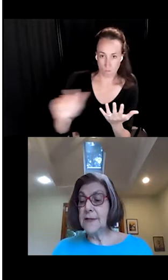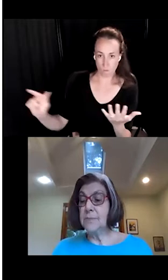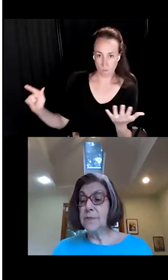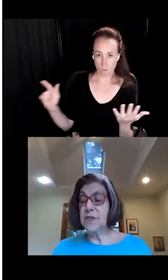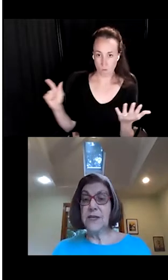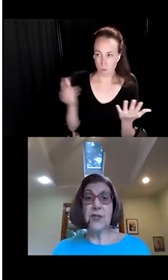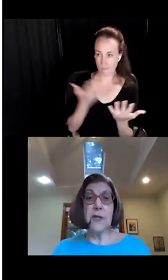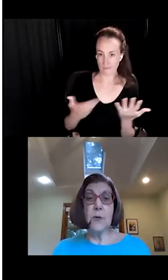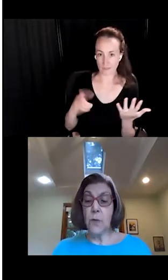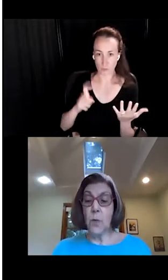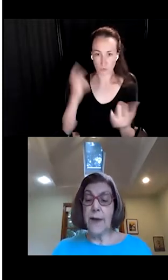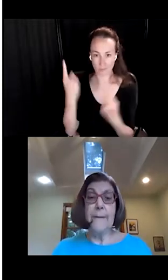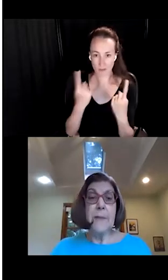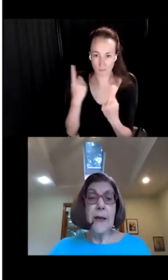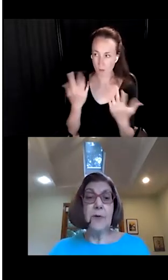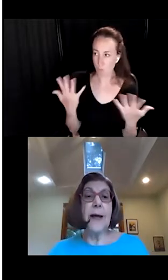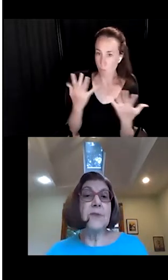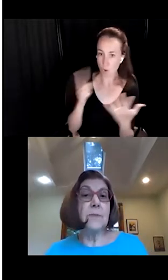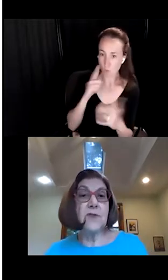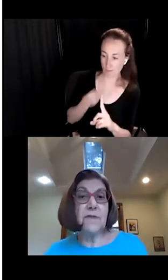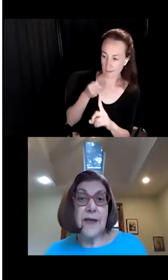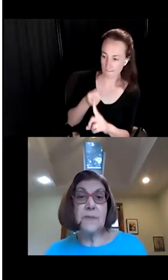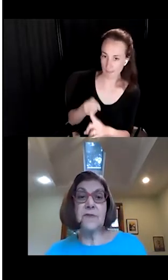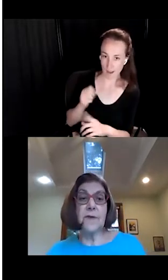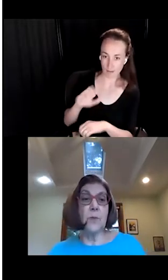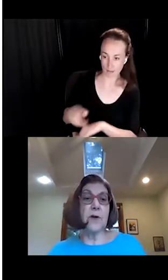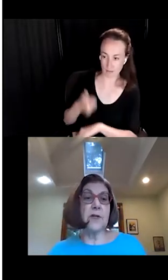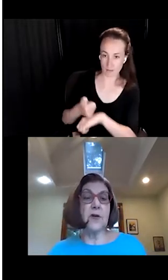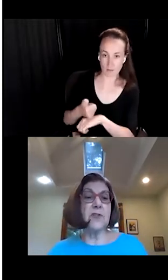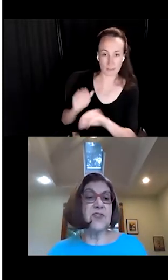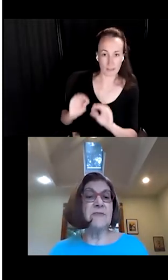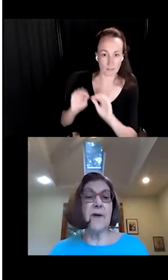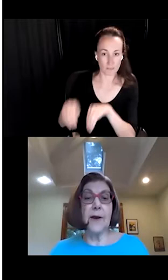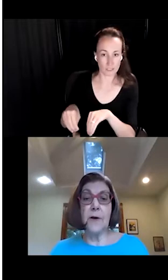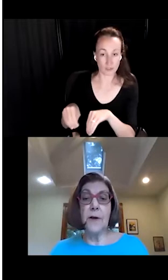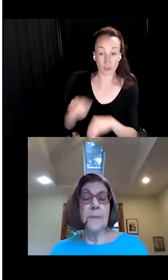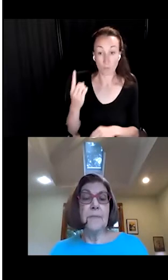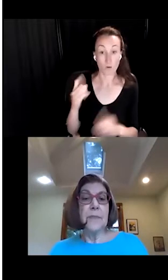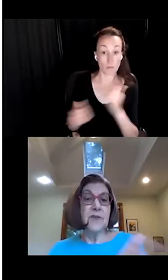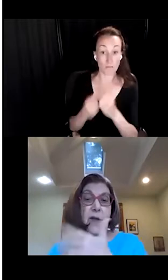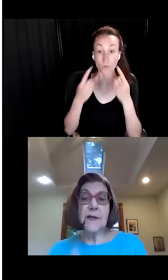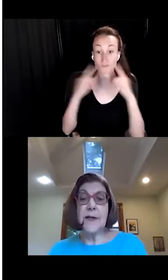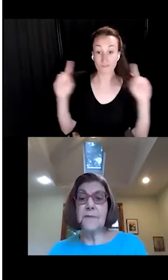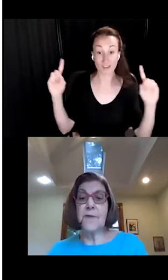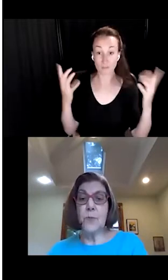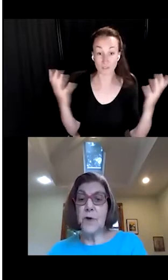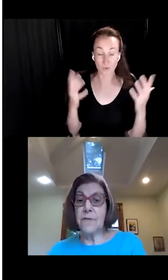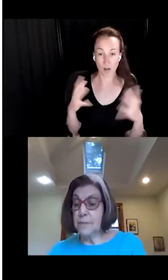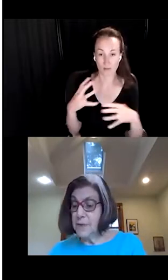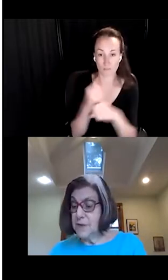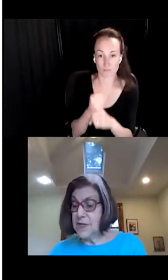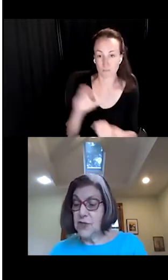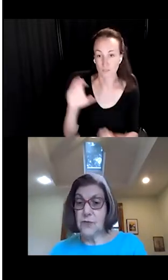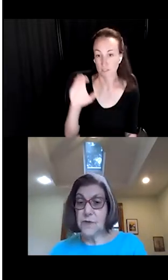affect implementation in what way. And perhaps the most famous framework is called CFIRE, Consolidated Framework